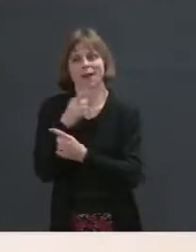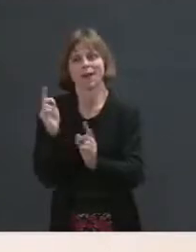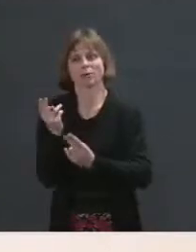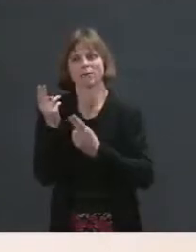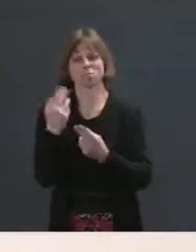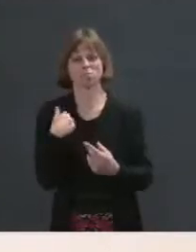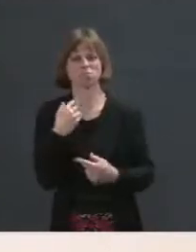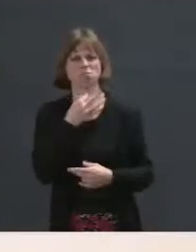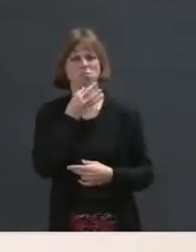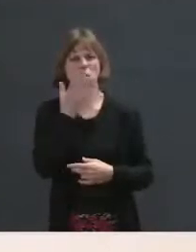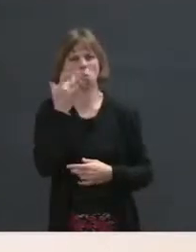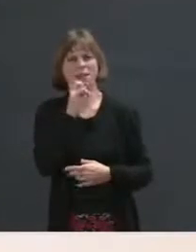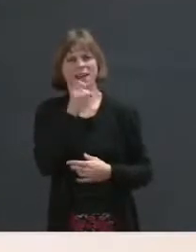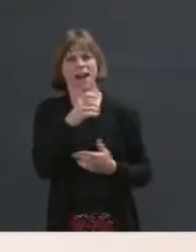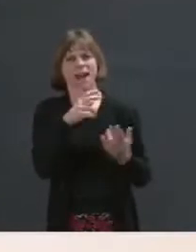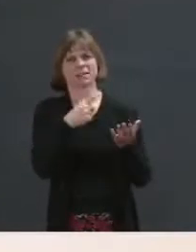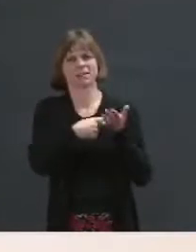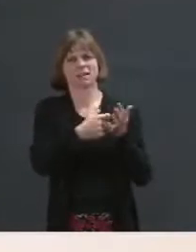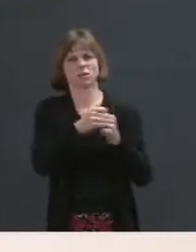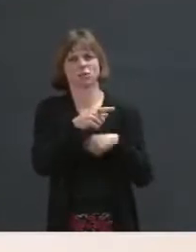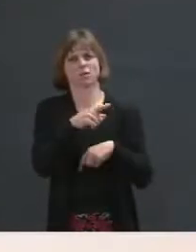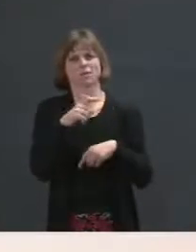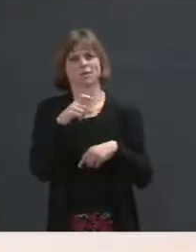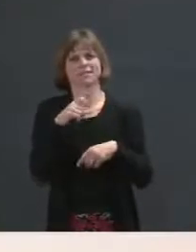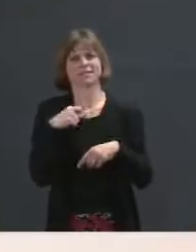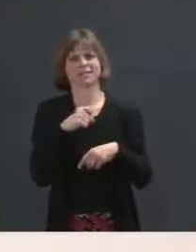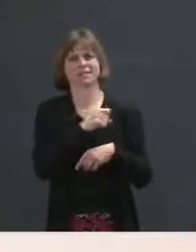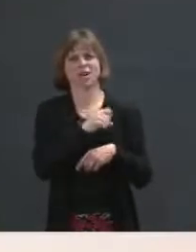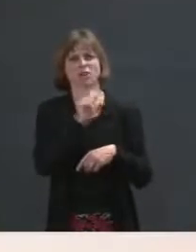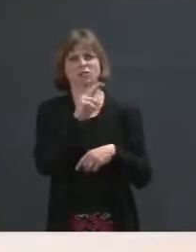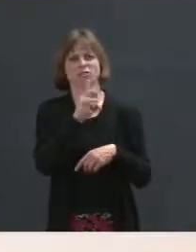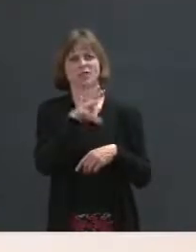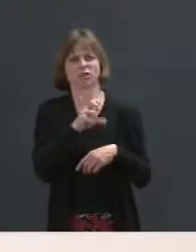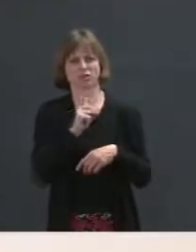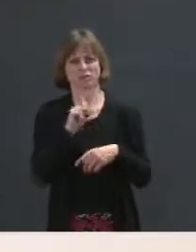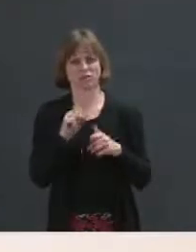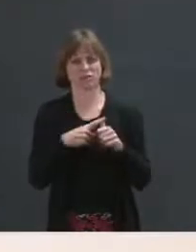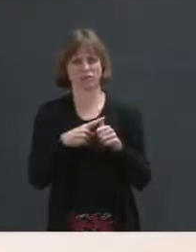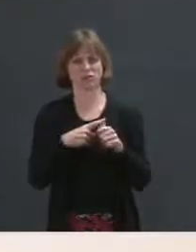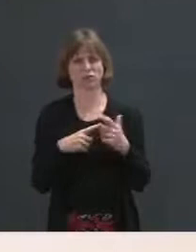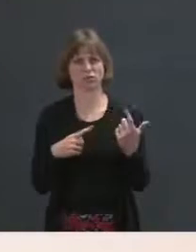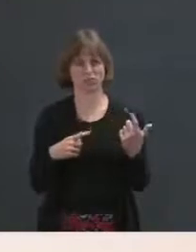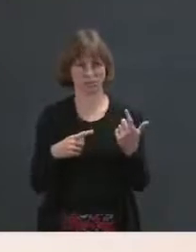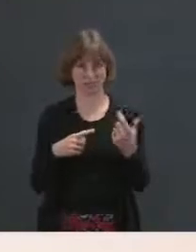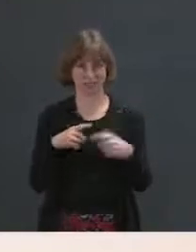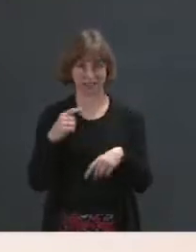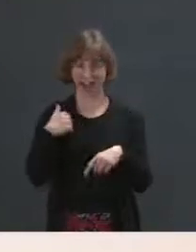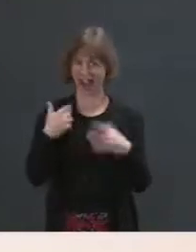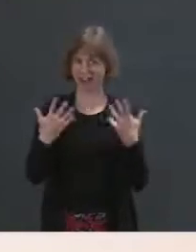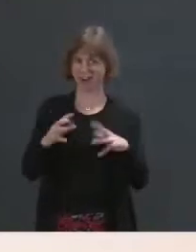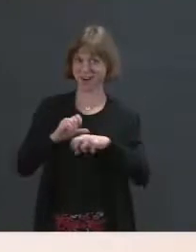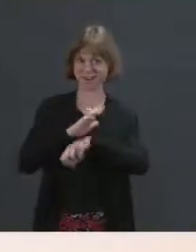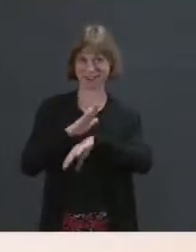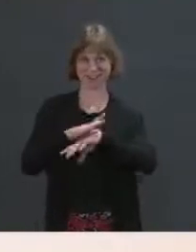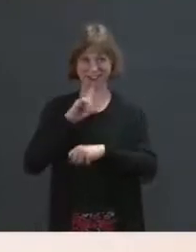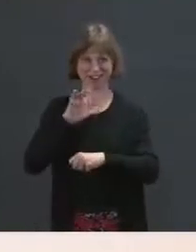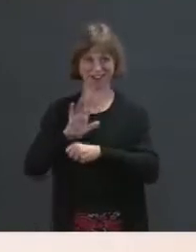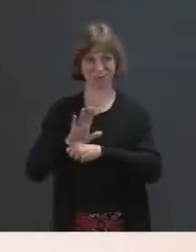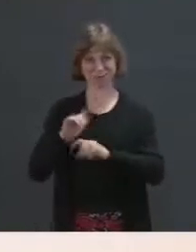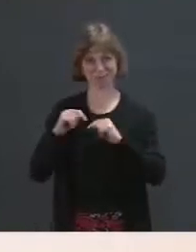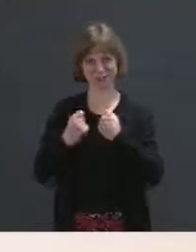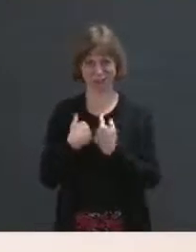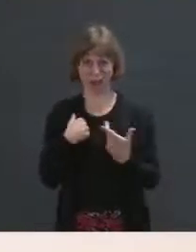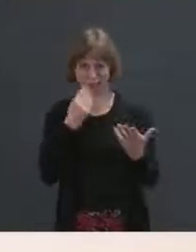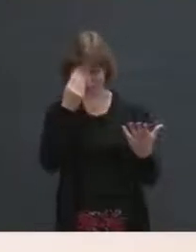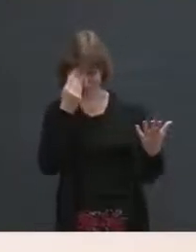up on it? We consult, the process, and having worked on the confirmations team, I can give you a little insight onto this. The